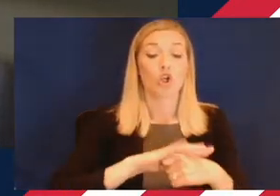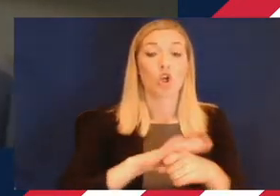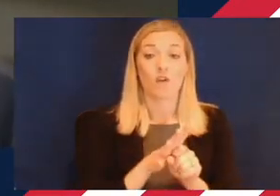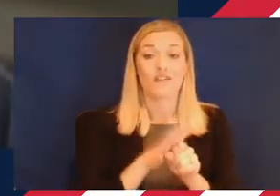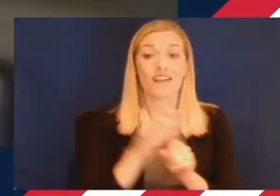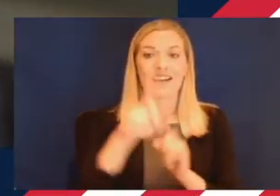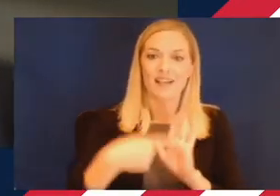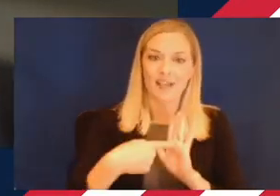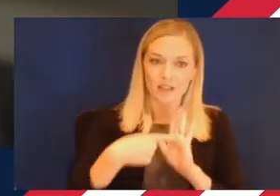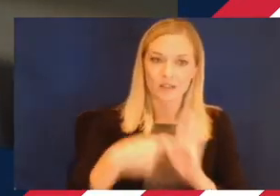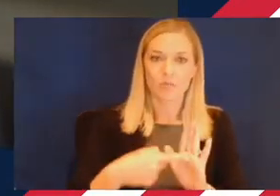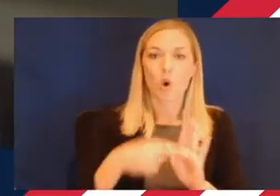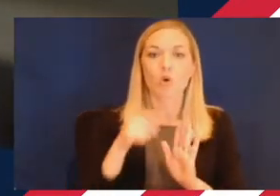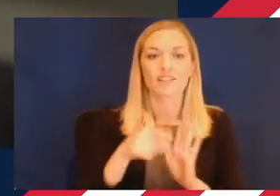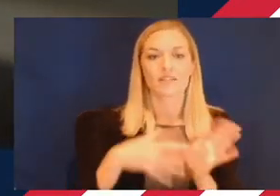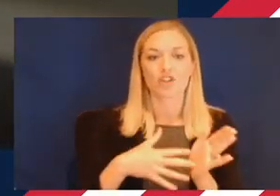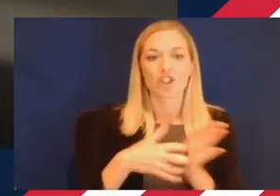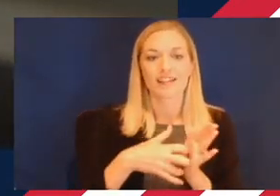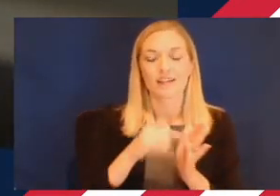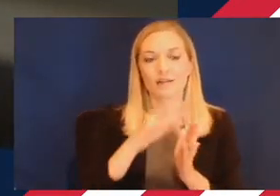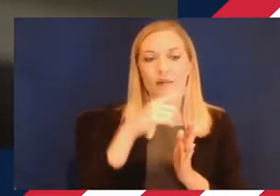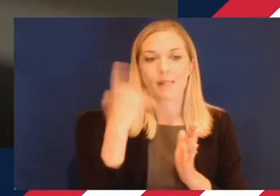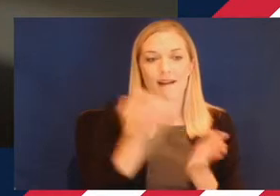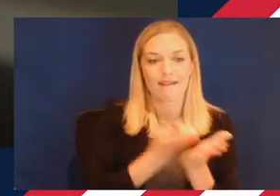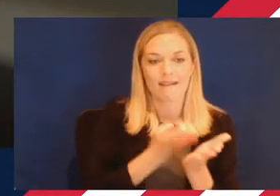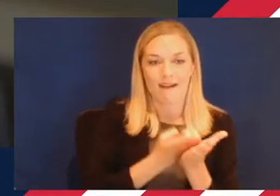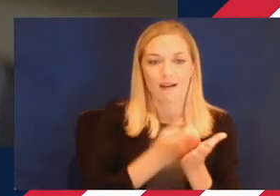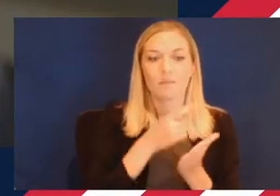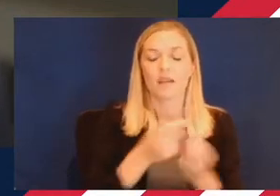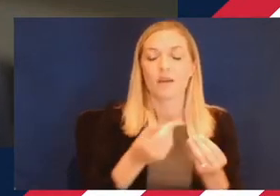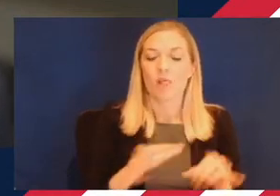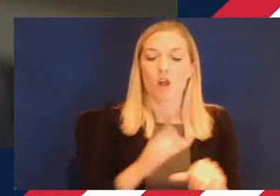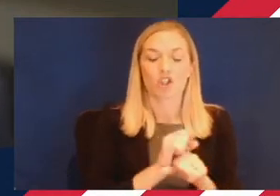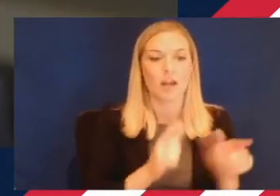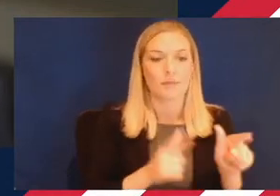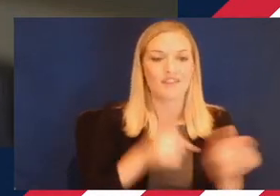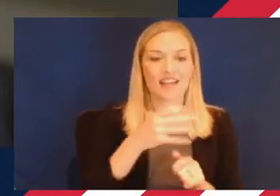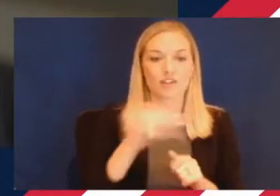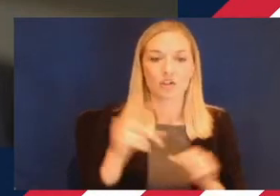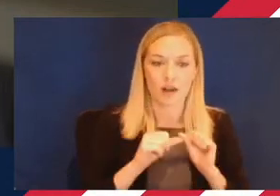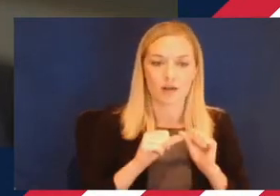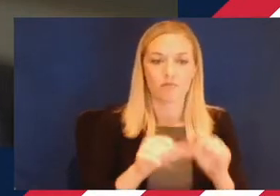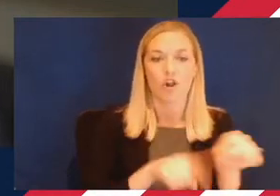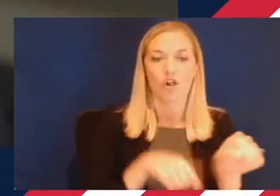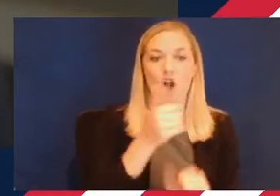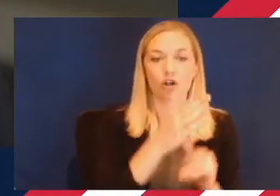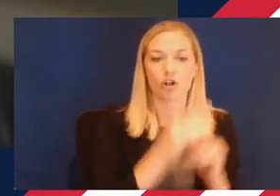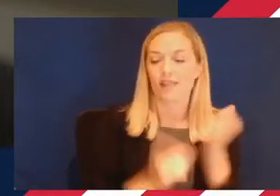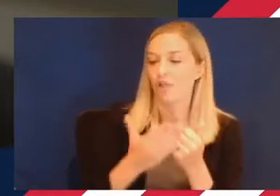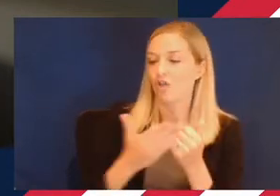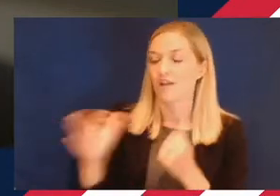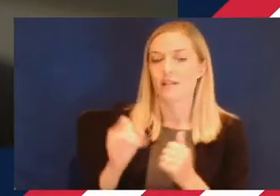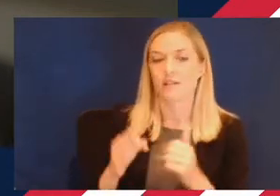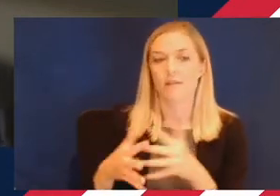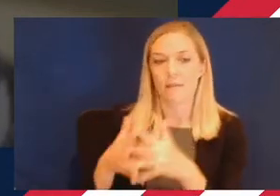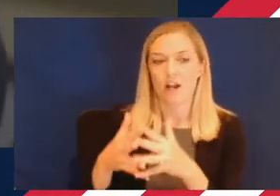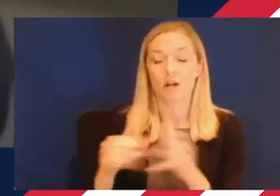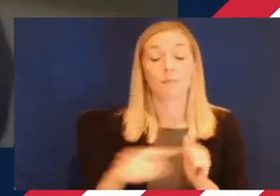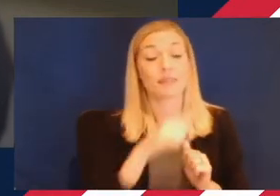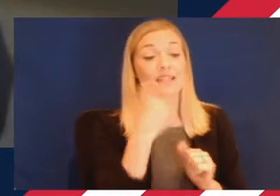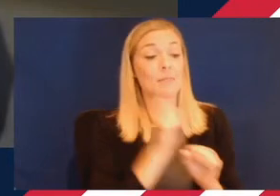businesses faster and probably longer than the rest of America. These Black workers were already at risk because of automation